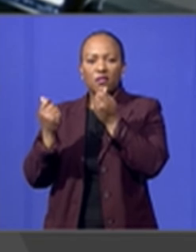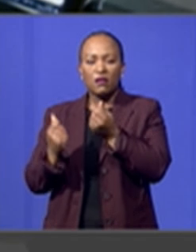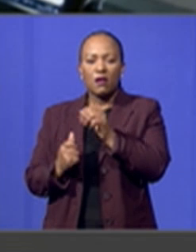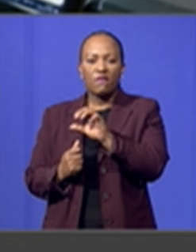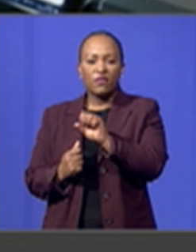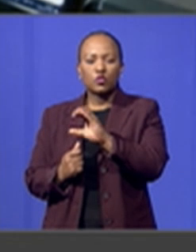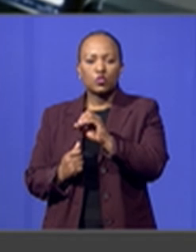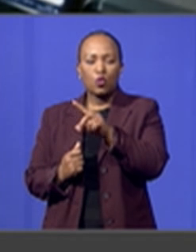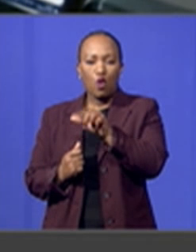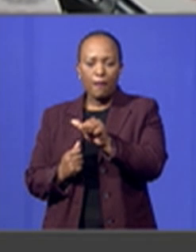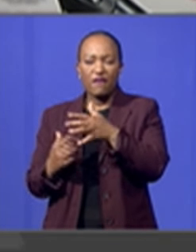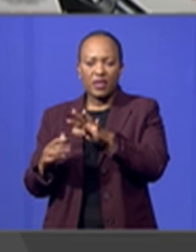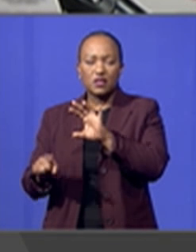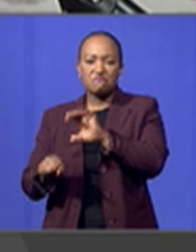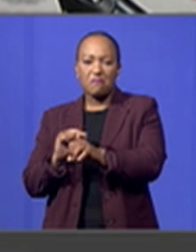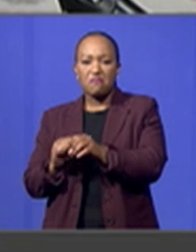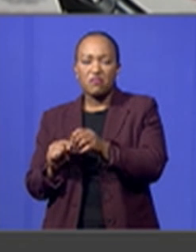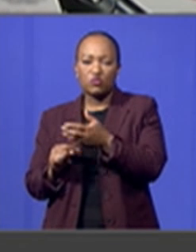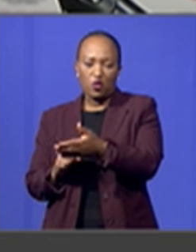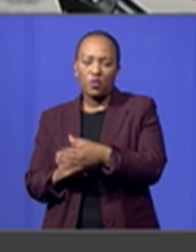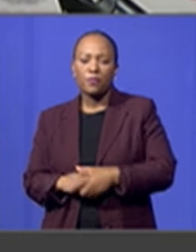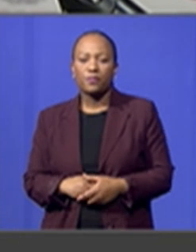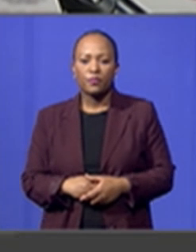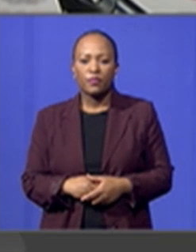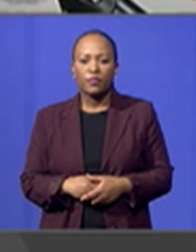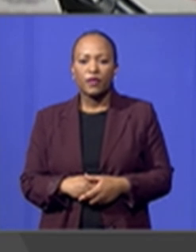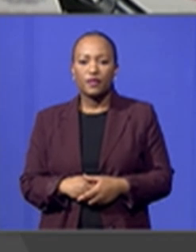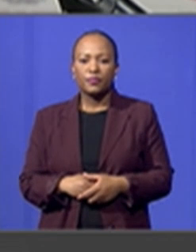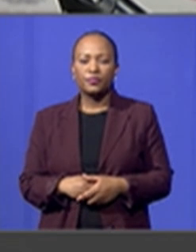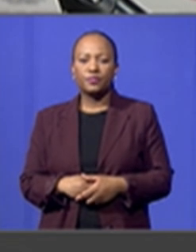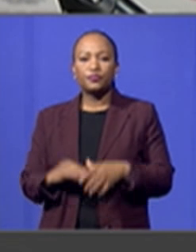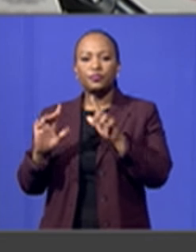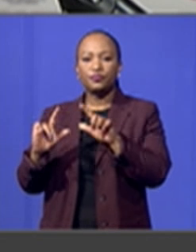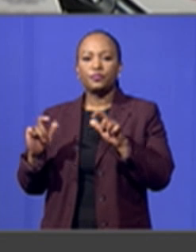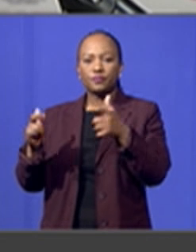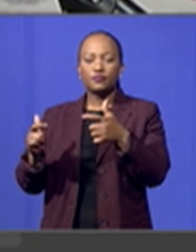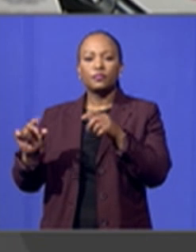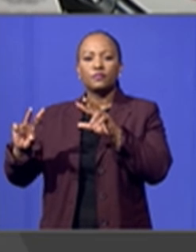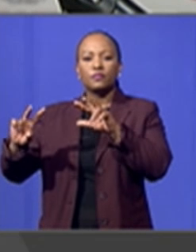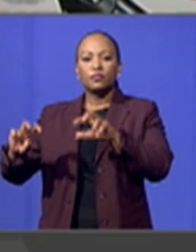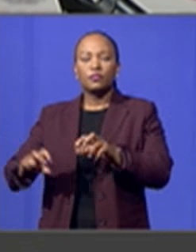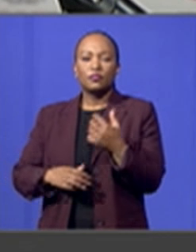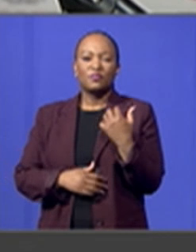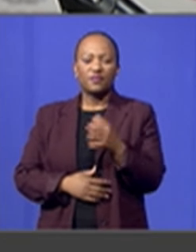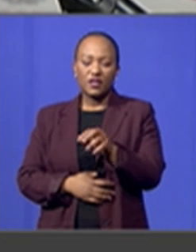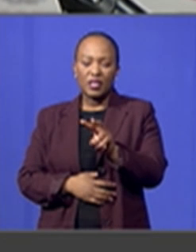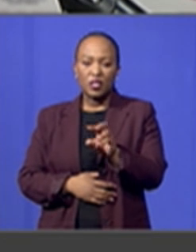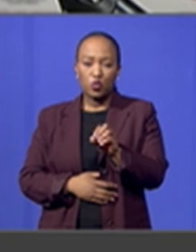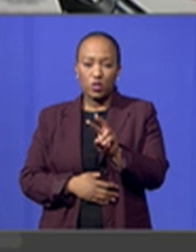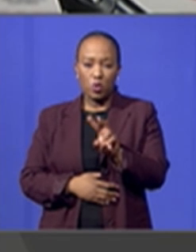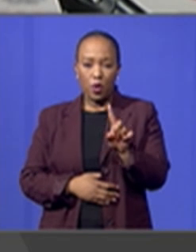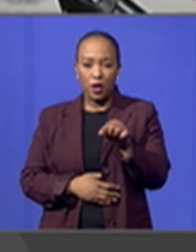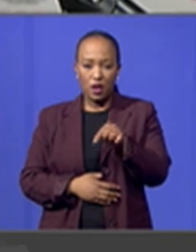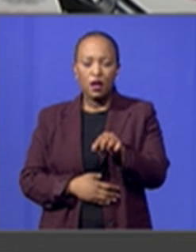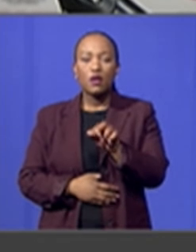SCOPA. Independent reviews, including the Ministerial Committee of Inquiry 2021, concluded that